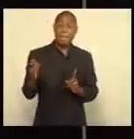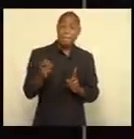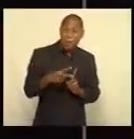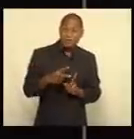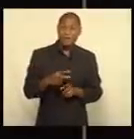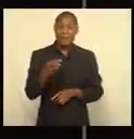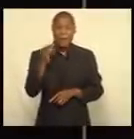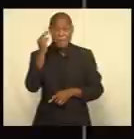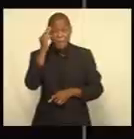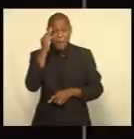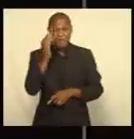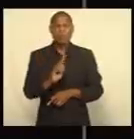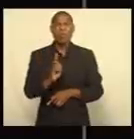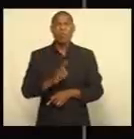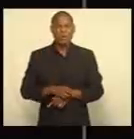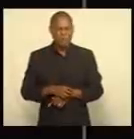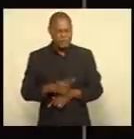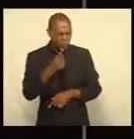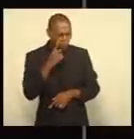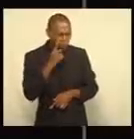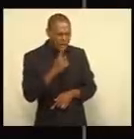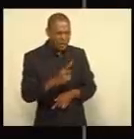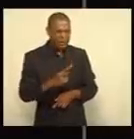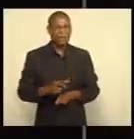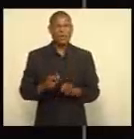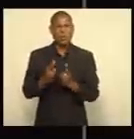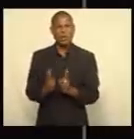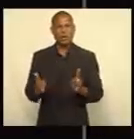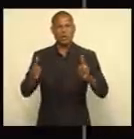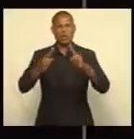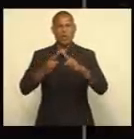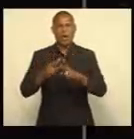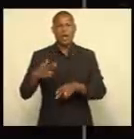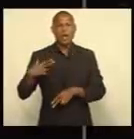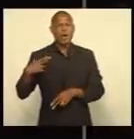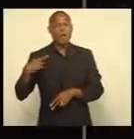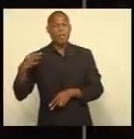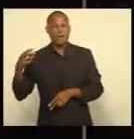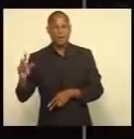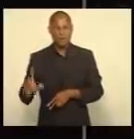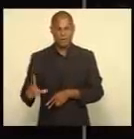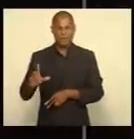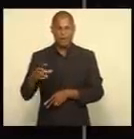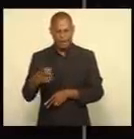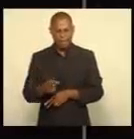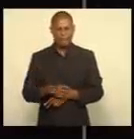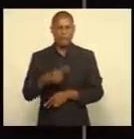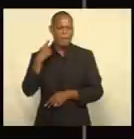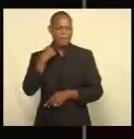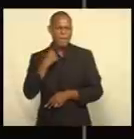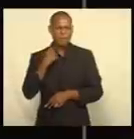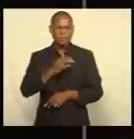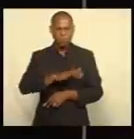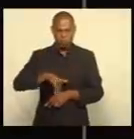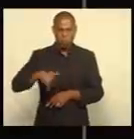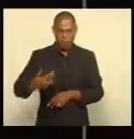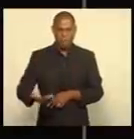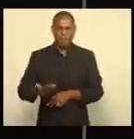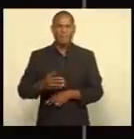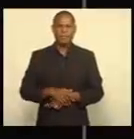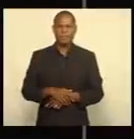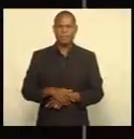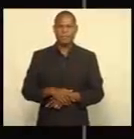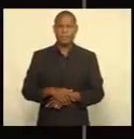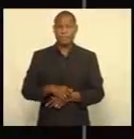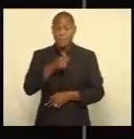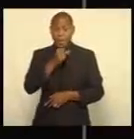Nations Regional Security Advisor on the day Henry Kiala Lusaka is alleged to have murdered his wife. Lusaka is on trial